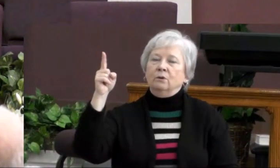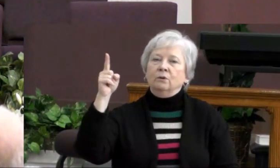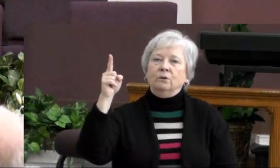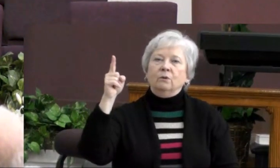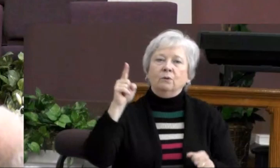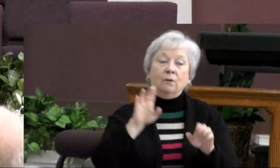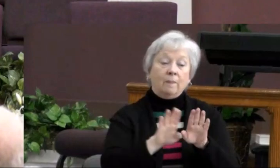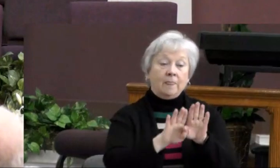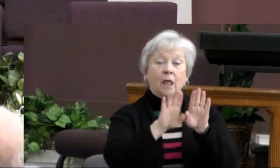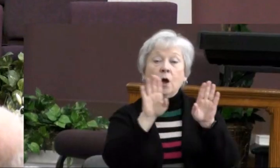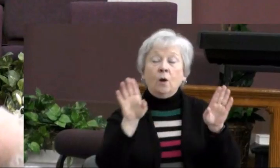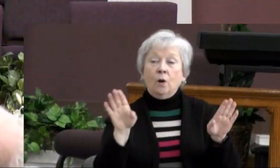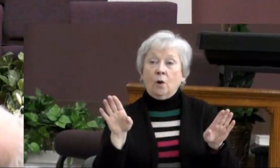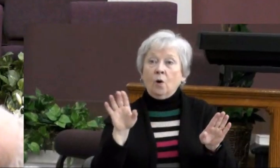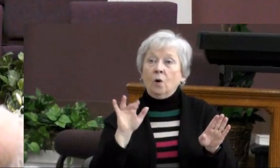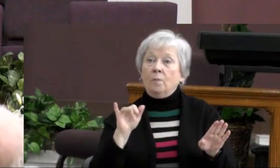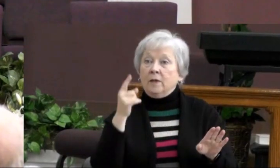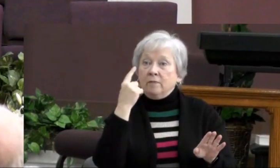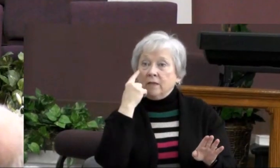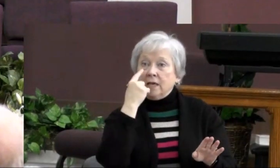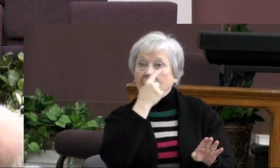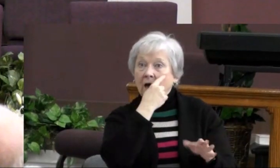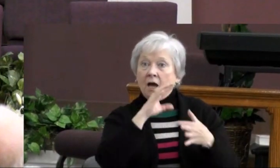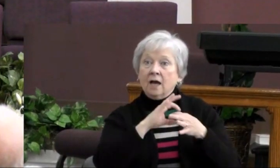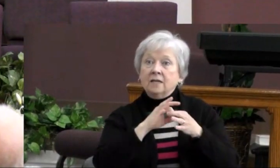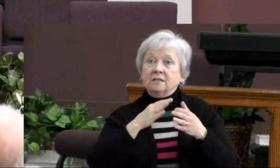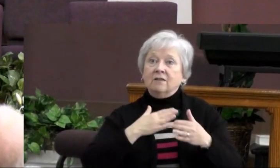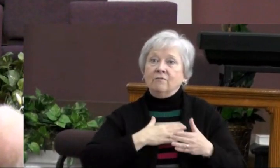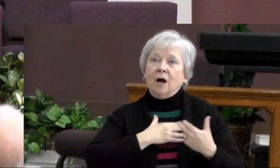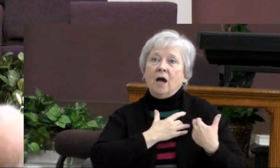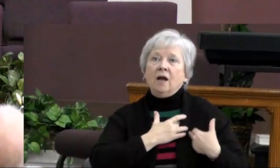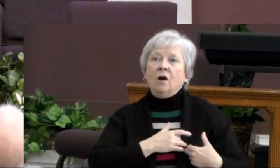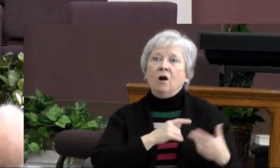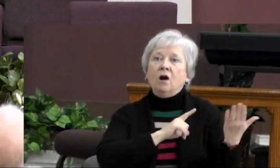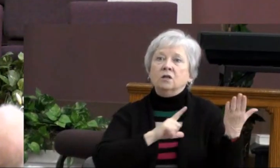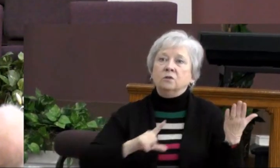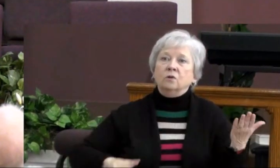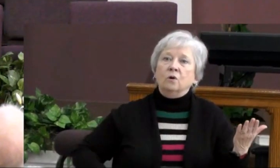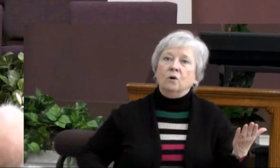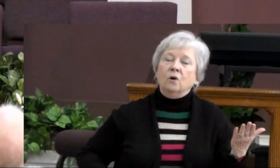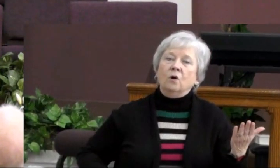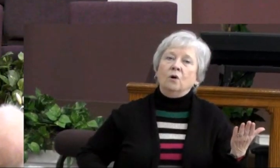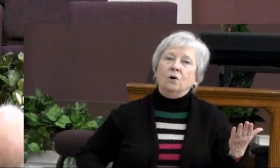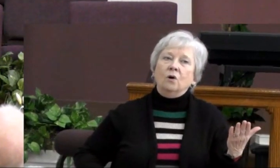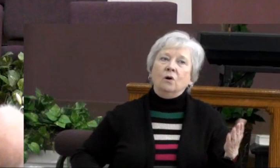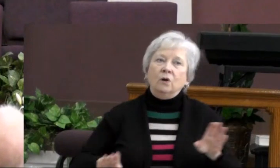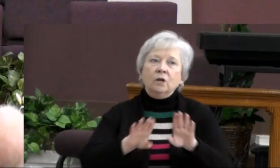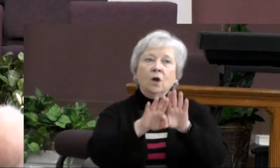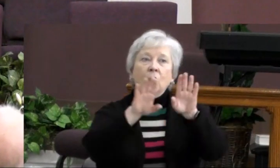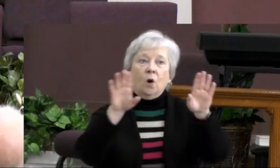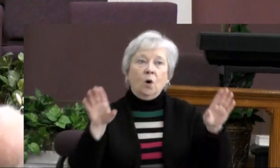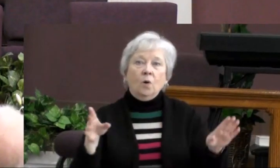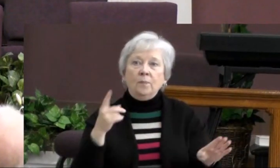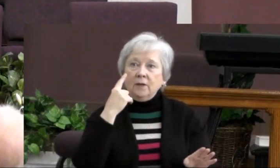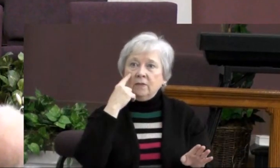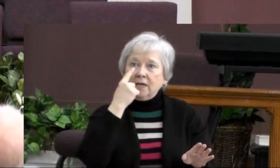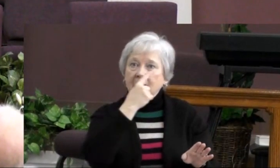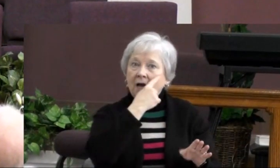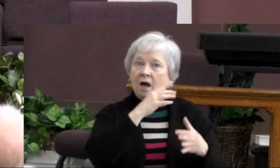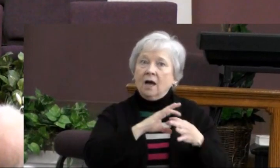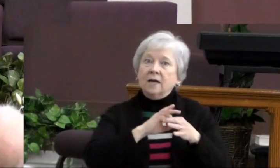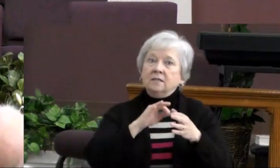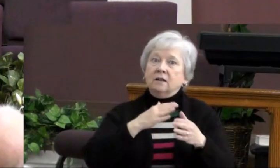you. Open the eyes. Open the eyes of my heart, Lord. Open